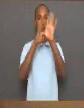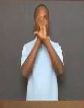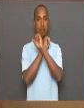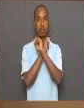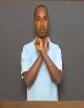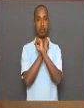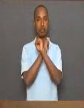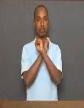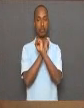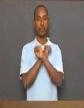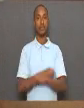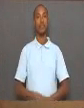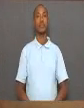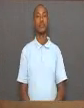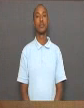Time's up.